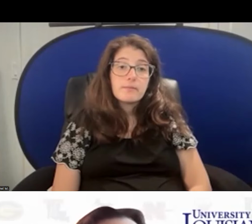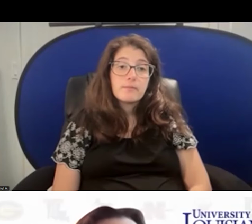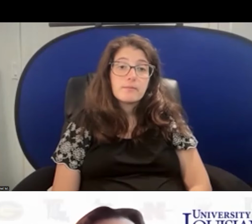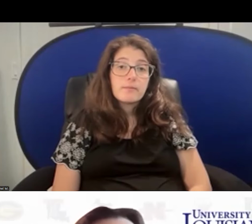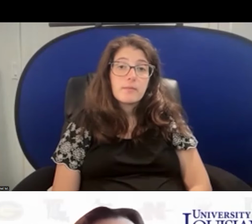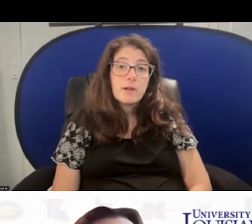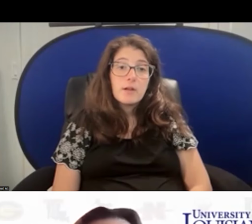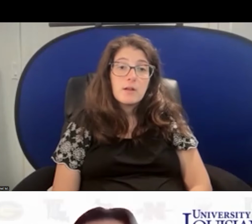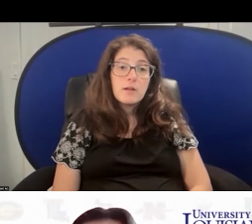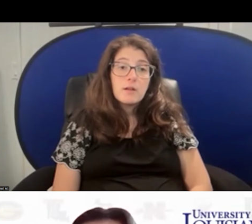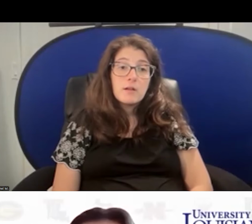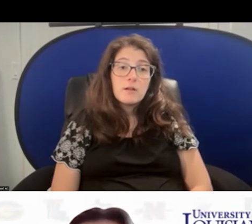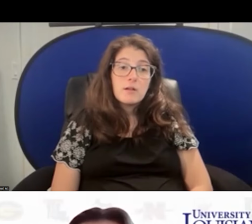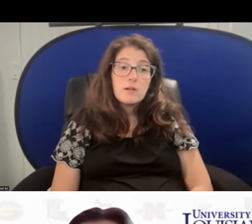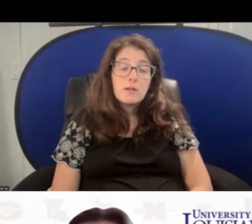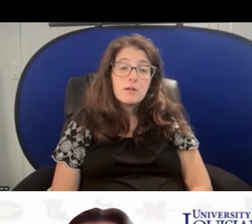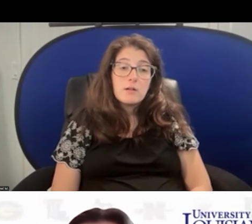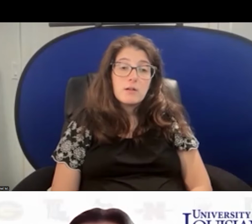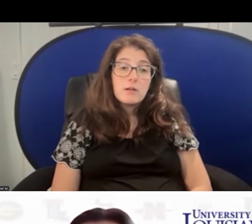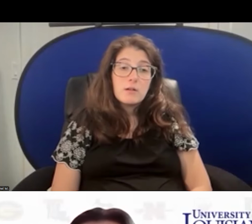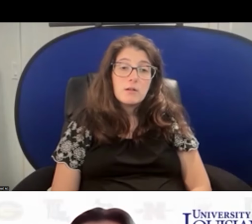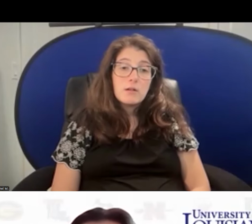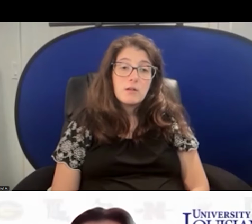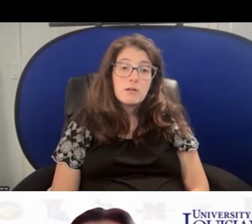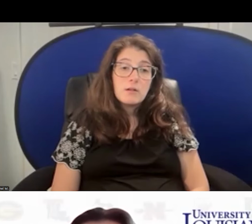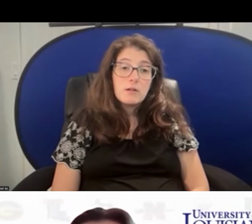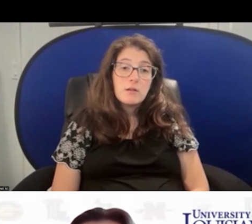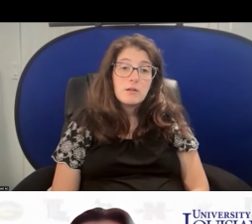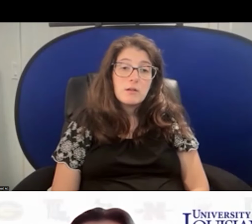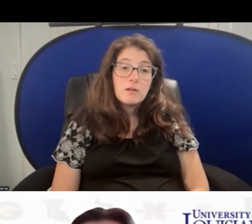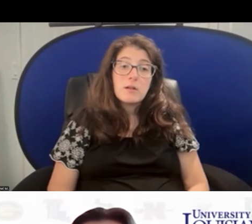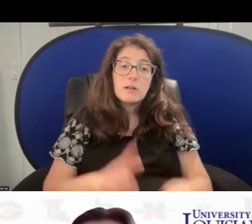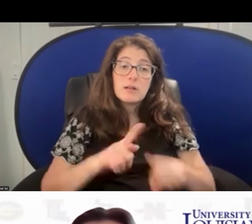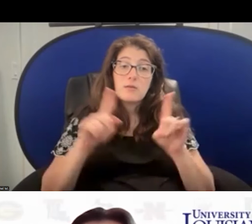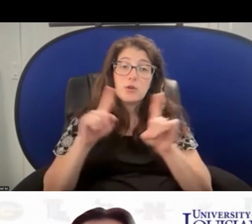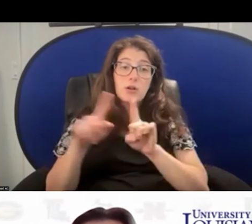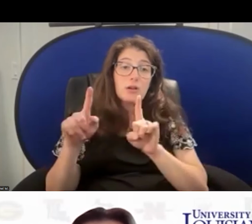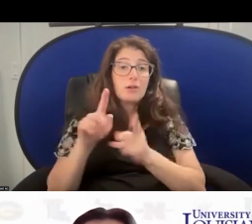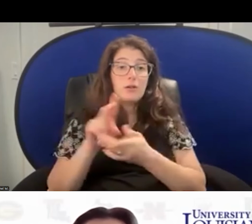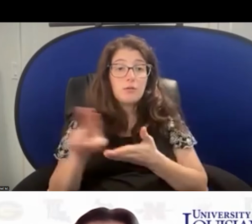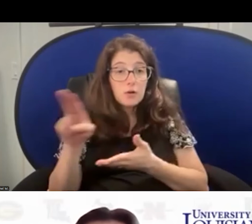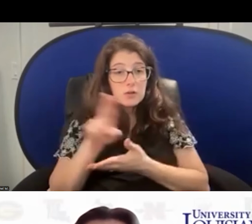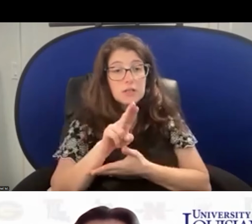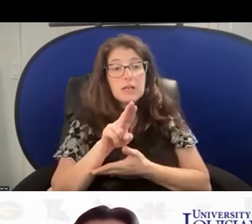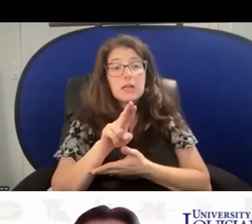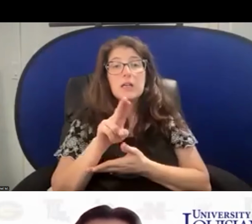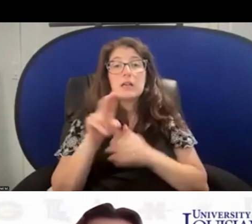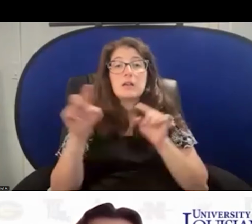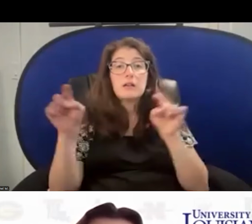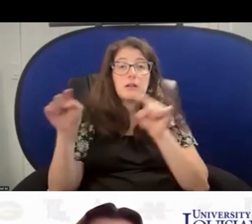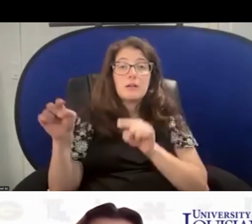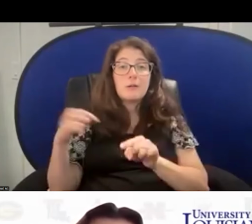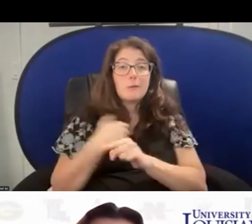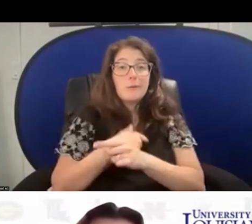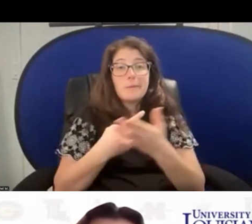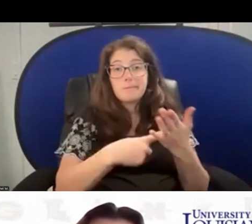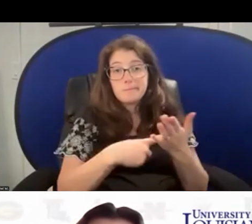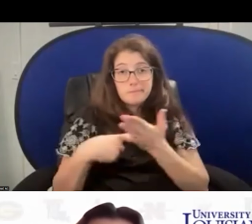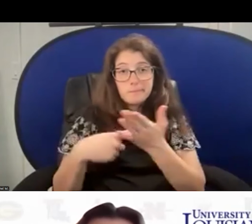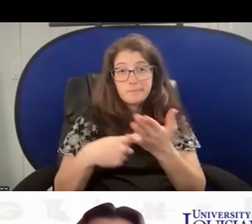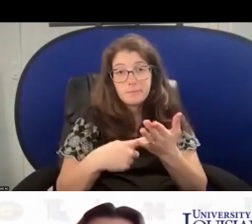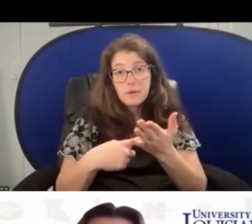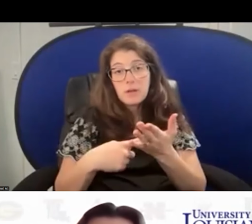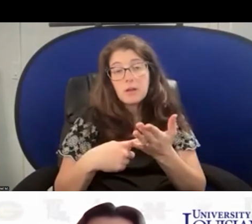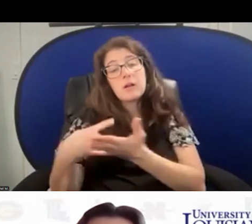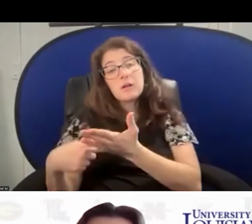And we are having conversations across system and with our system attorneys to talk